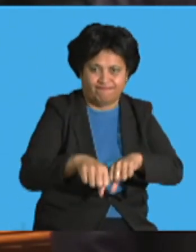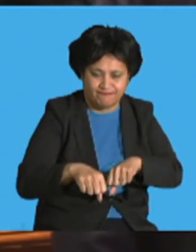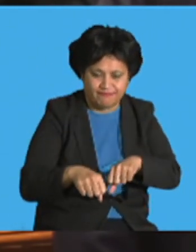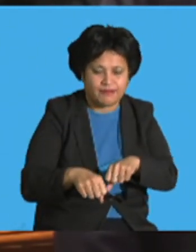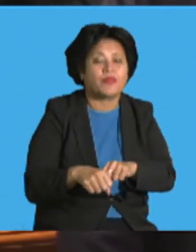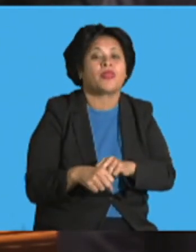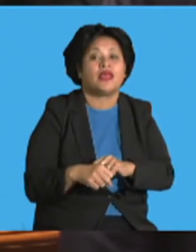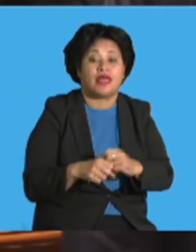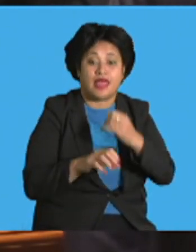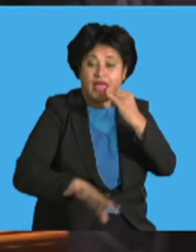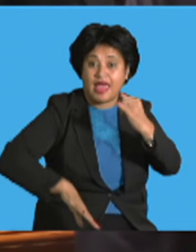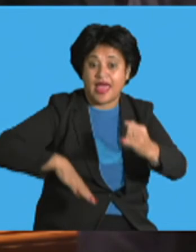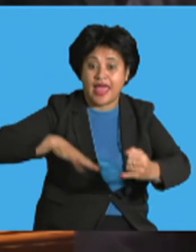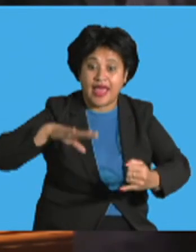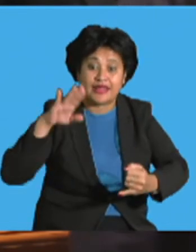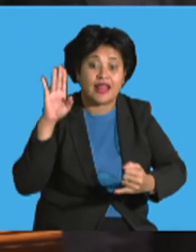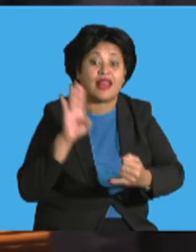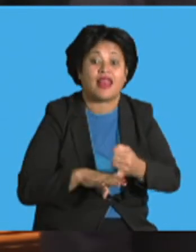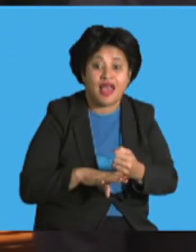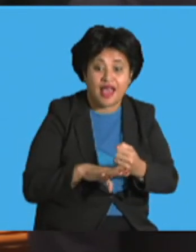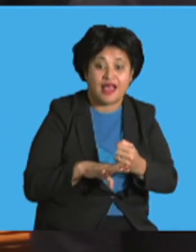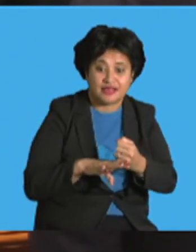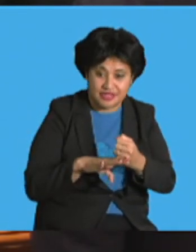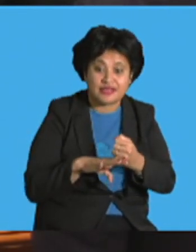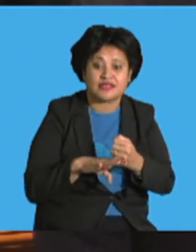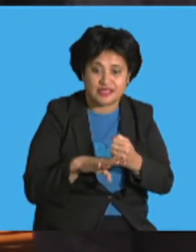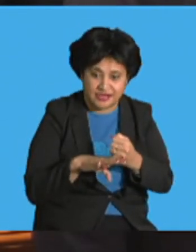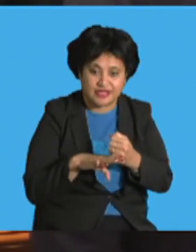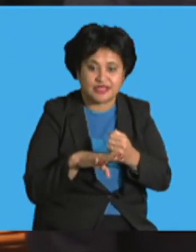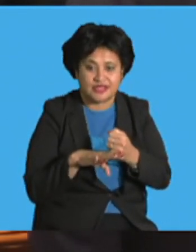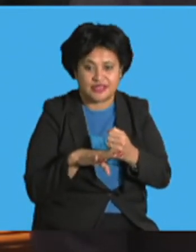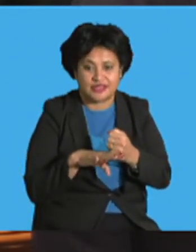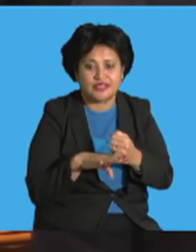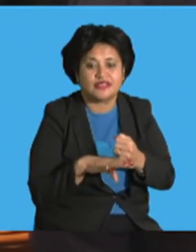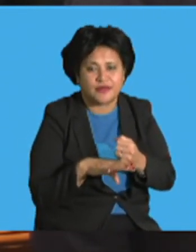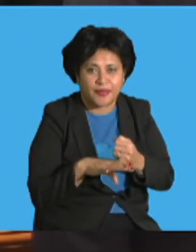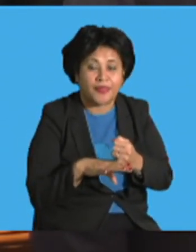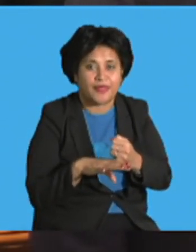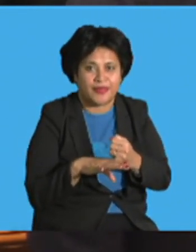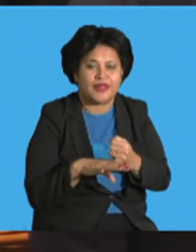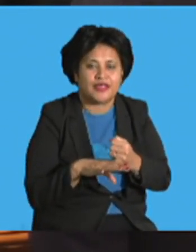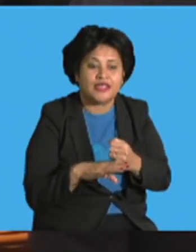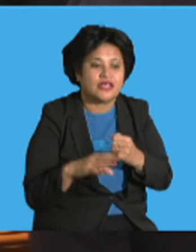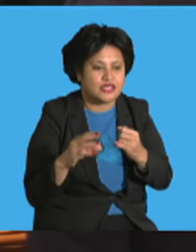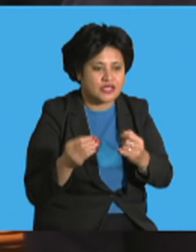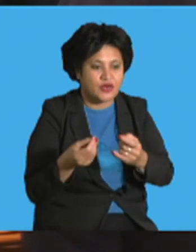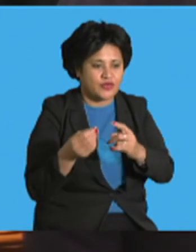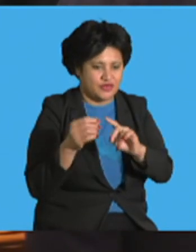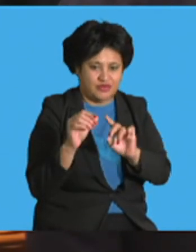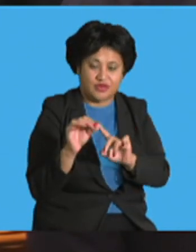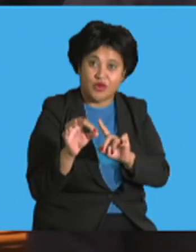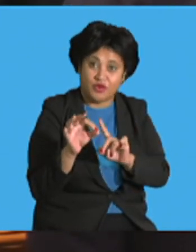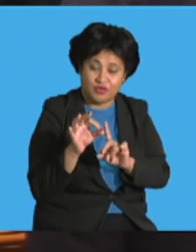Lastly, Mr. Speaker, the continued increase of force operations posture through targeted policing.